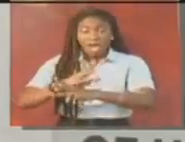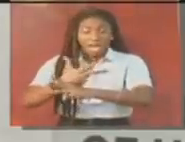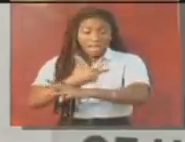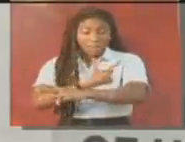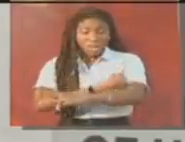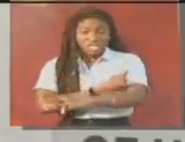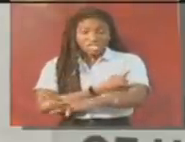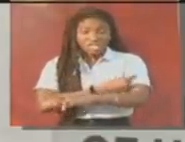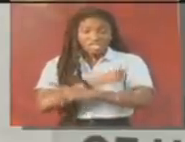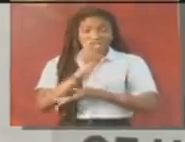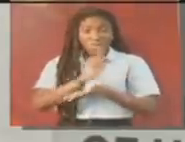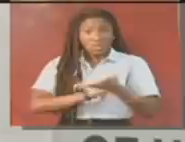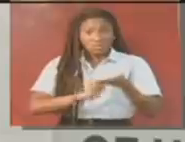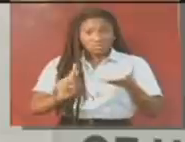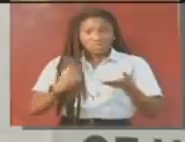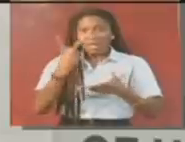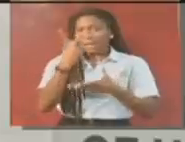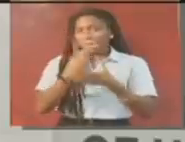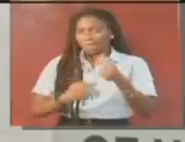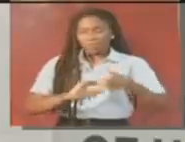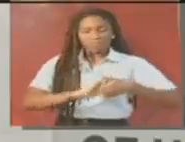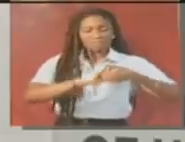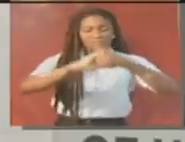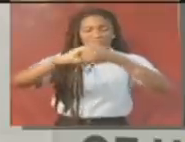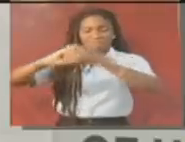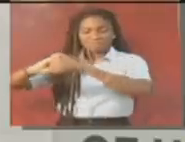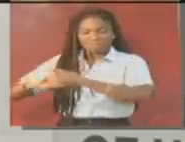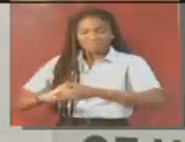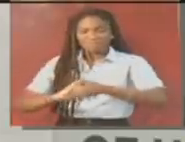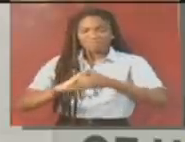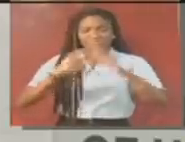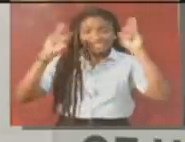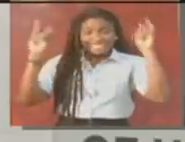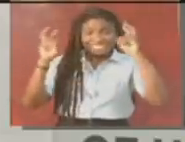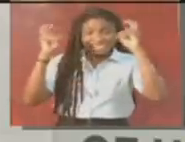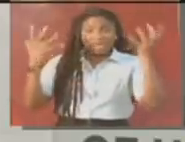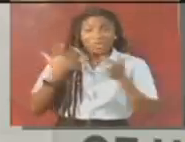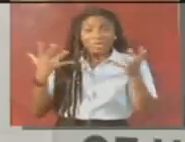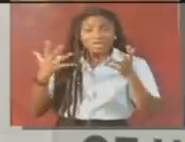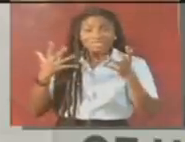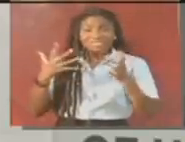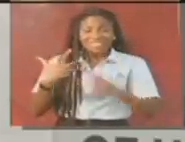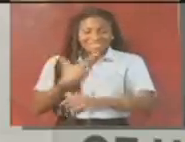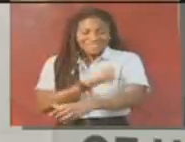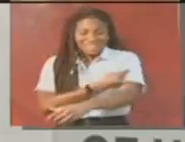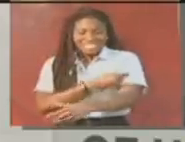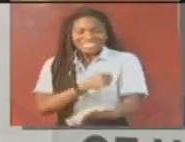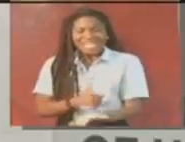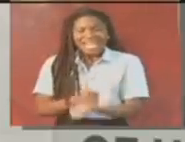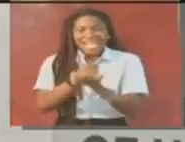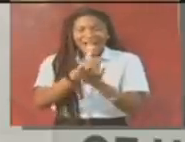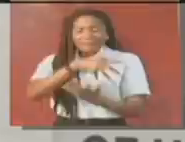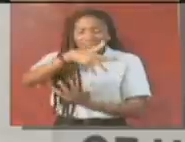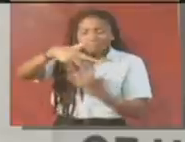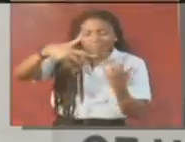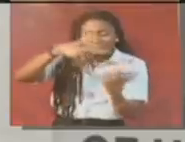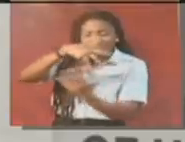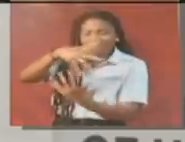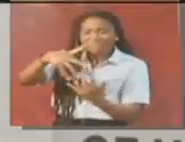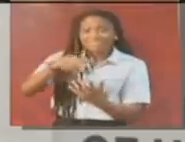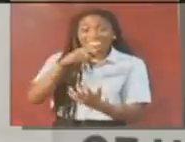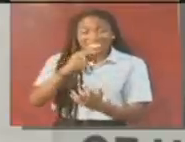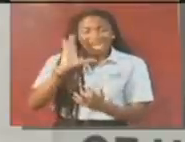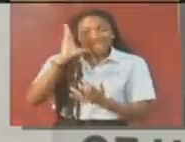aligned with under the same slogan, Vaccines Bring Us Closer. This slogan will urge greater